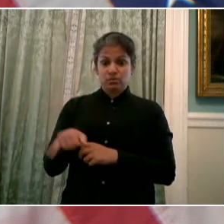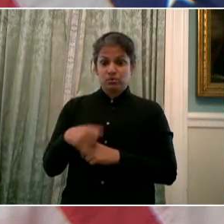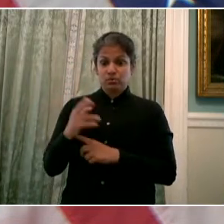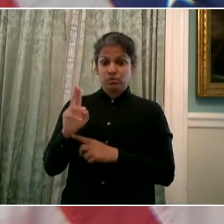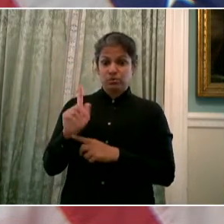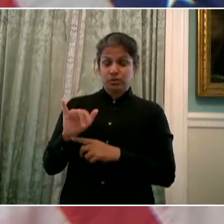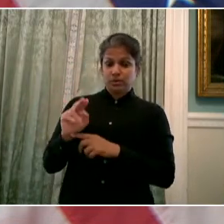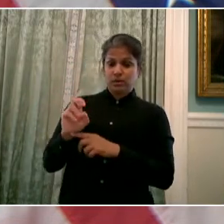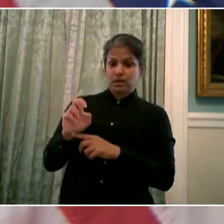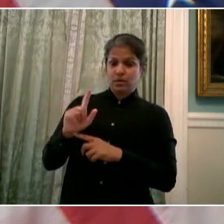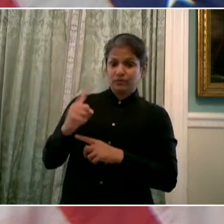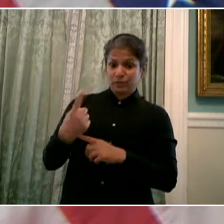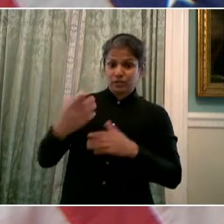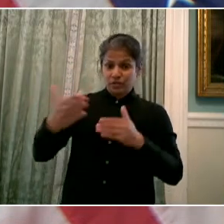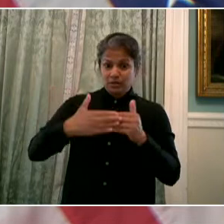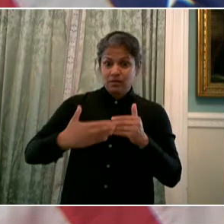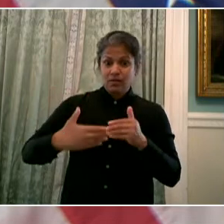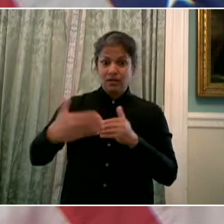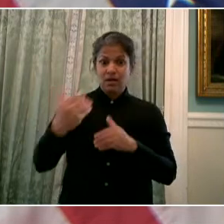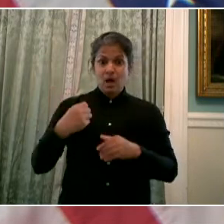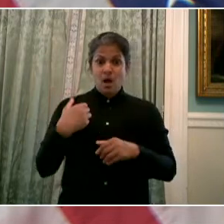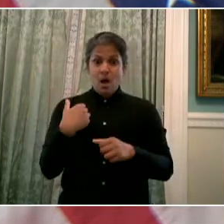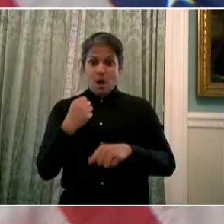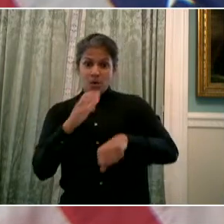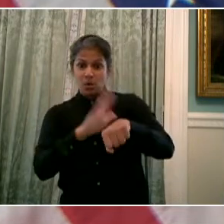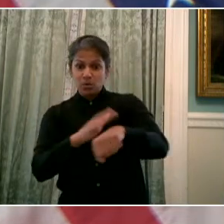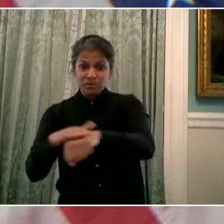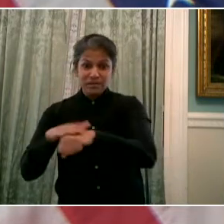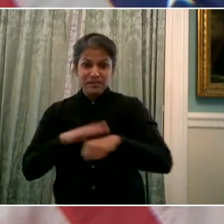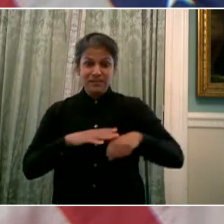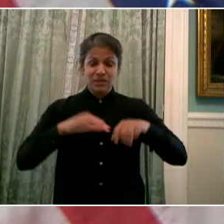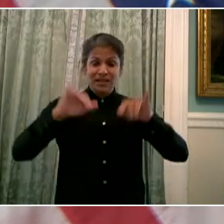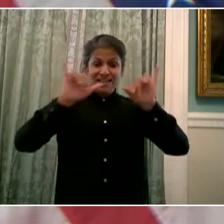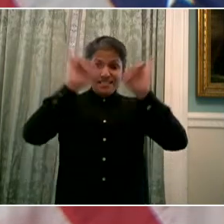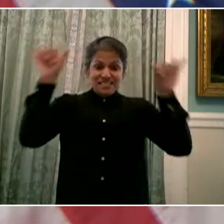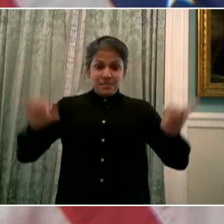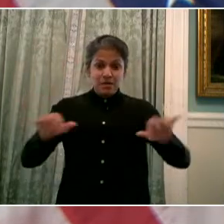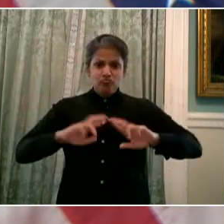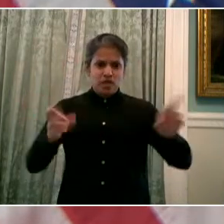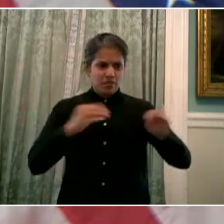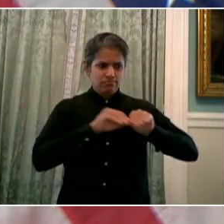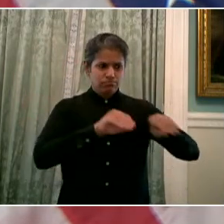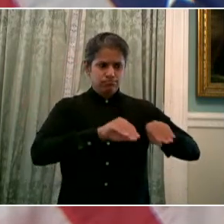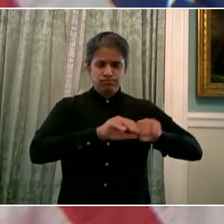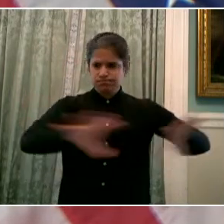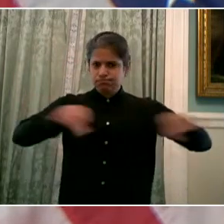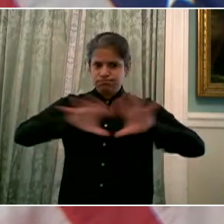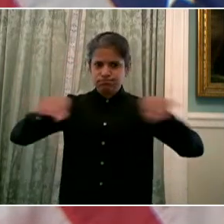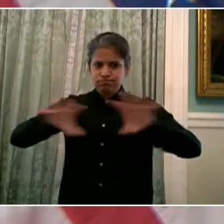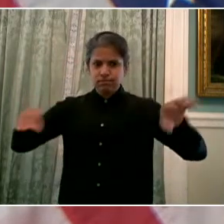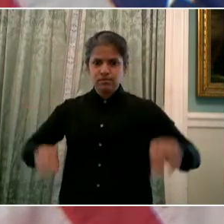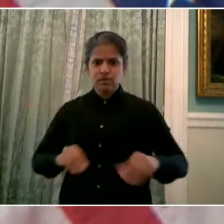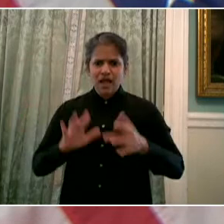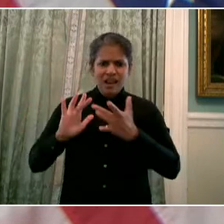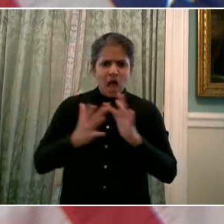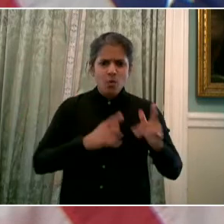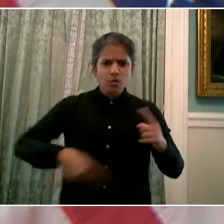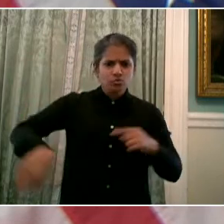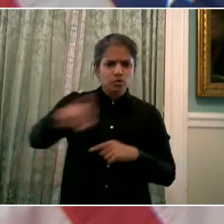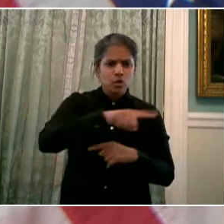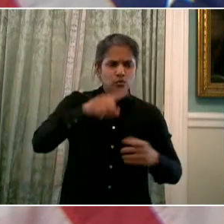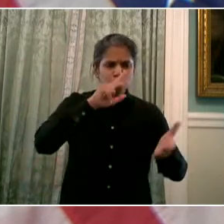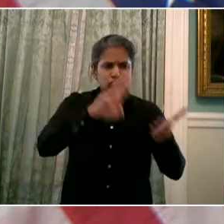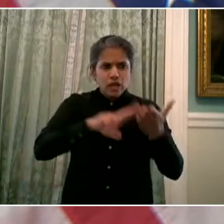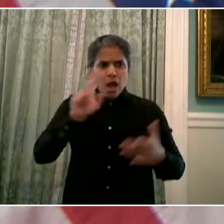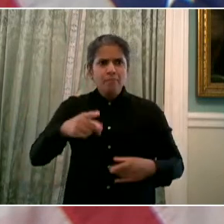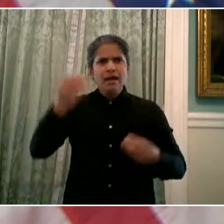really important that everybody signs up for Notify NYC. This is where we give you information on everything from traffic, weather